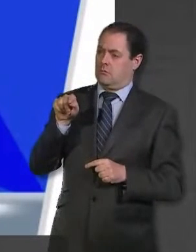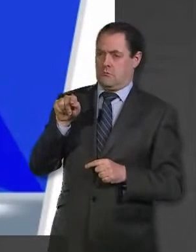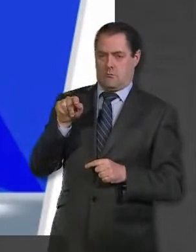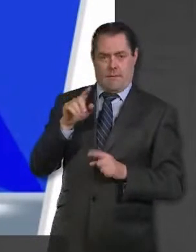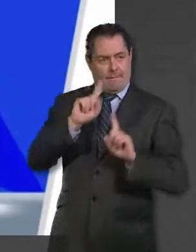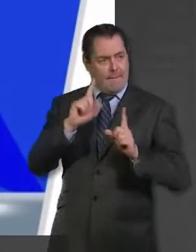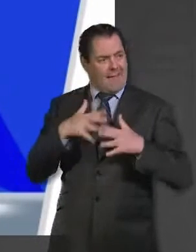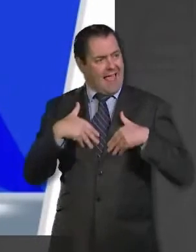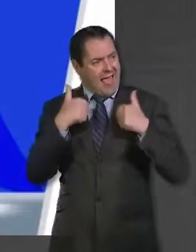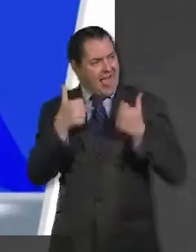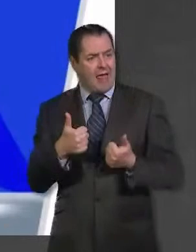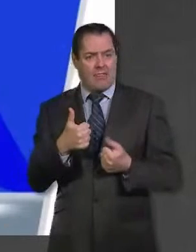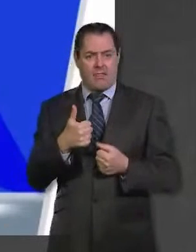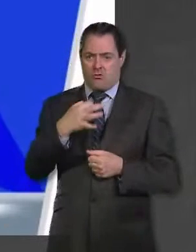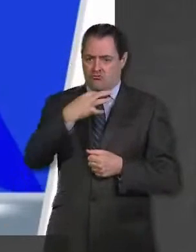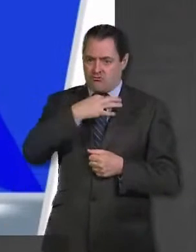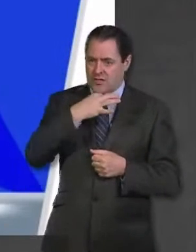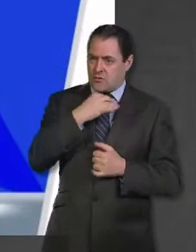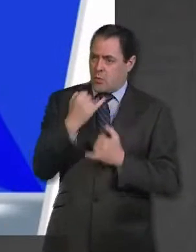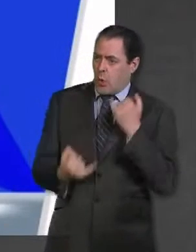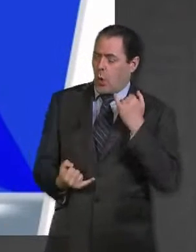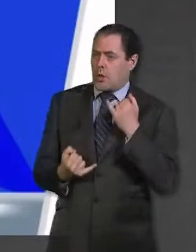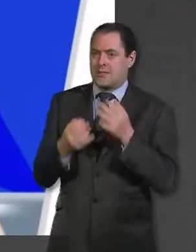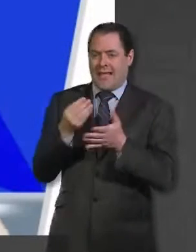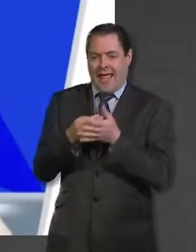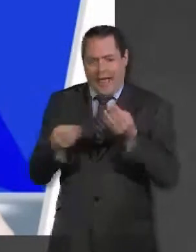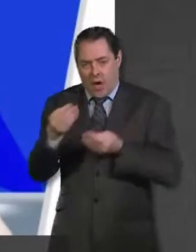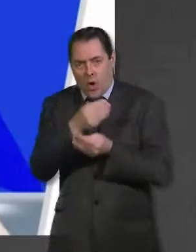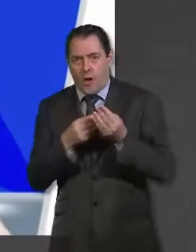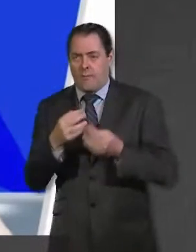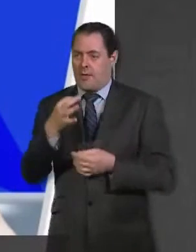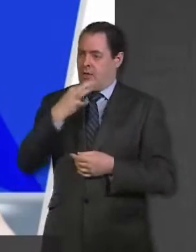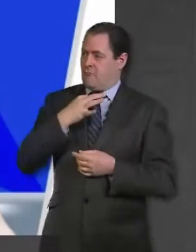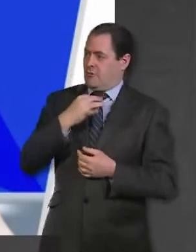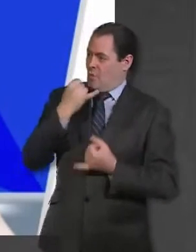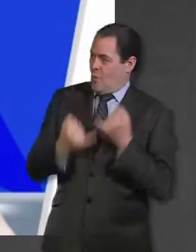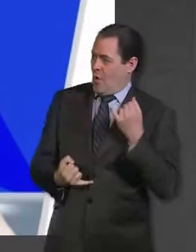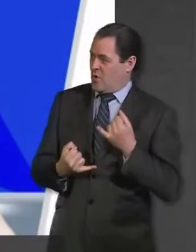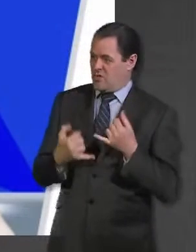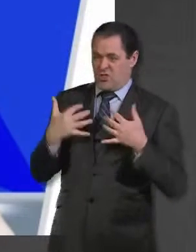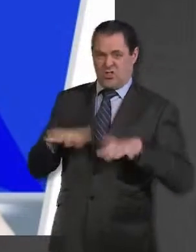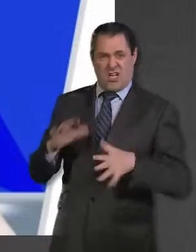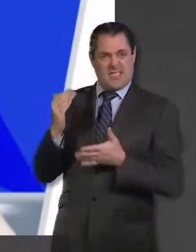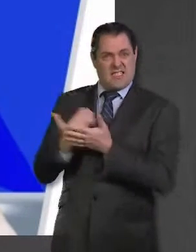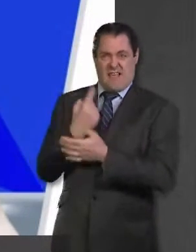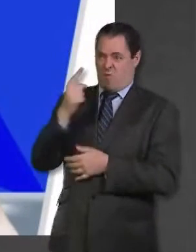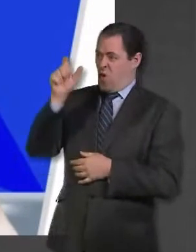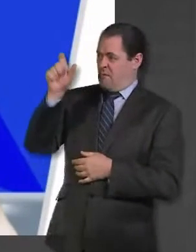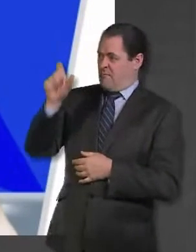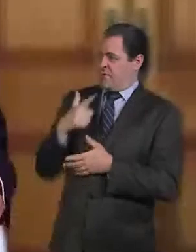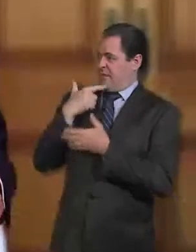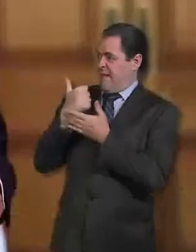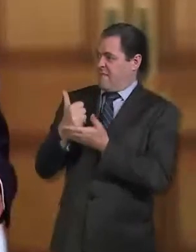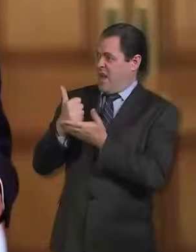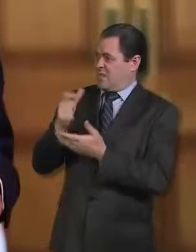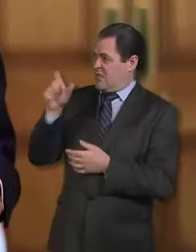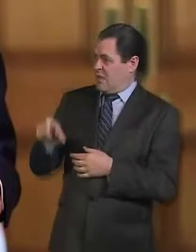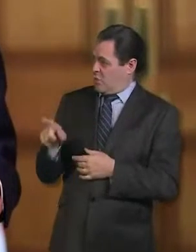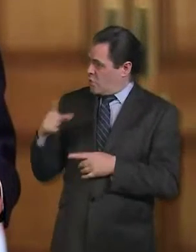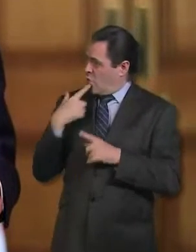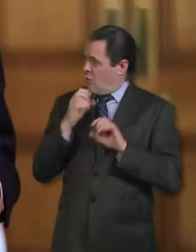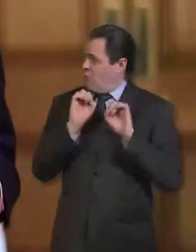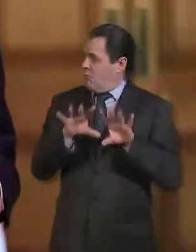economy, all people think, to save one number 10 advisor? What would you say to them? Well, of course,